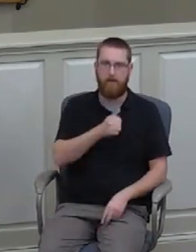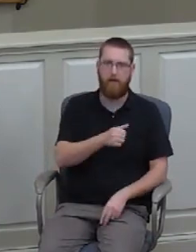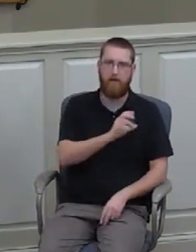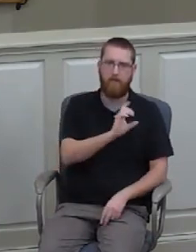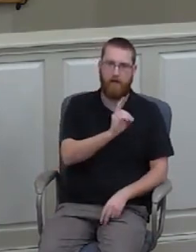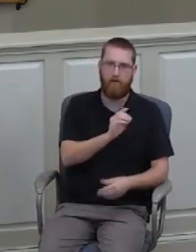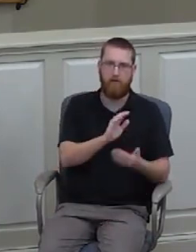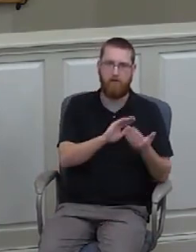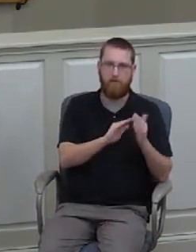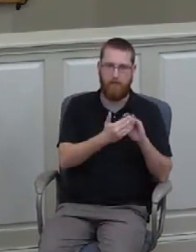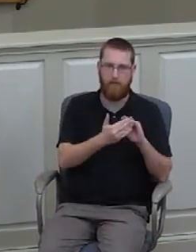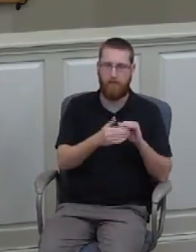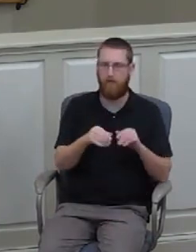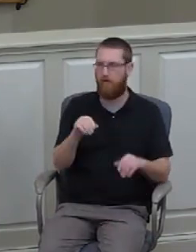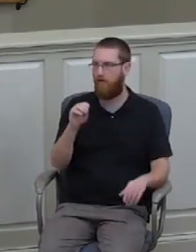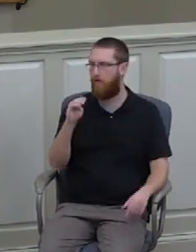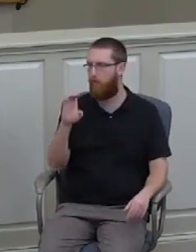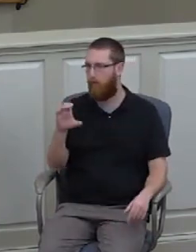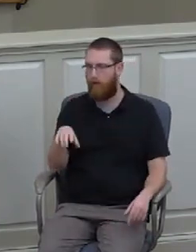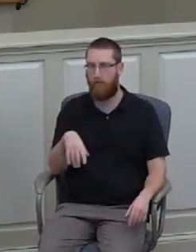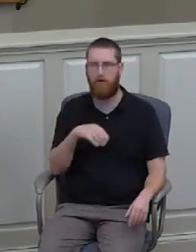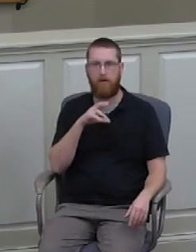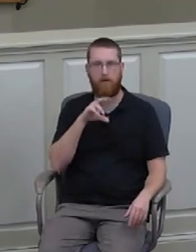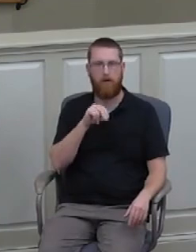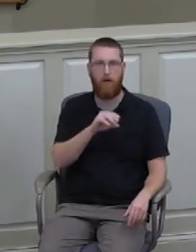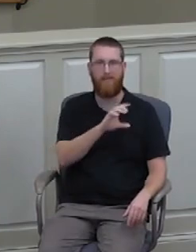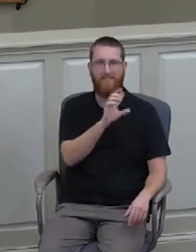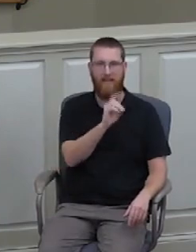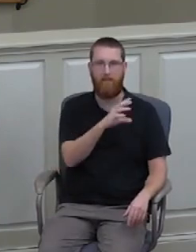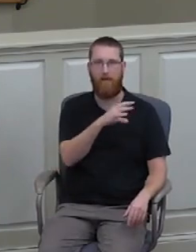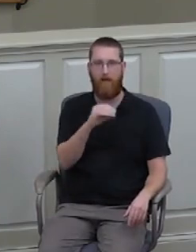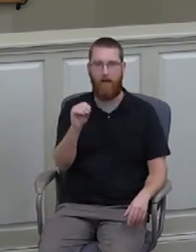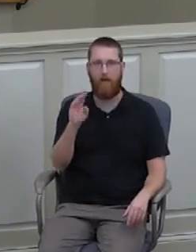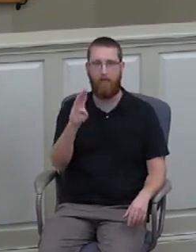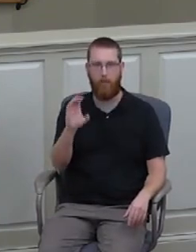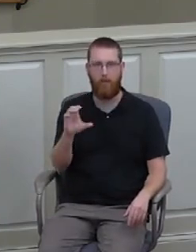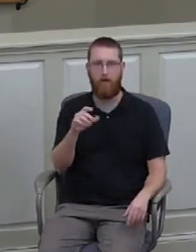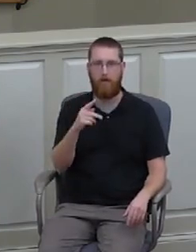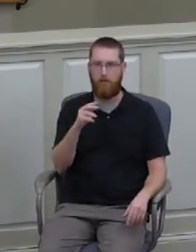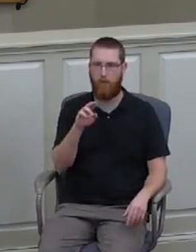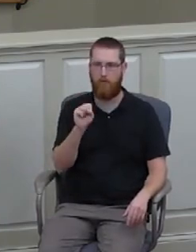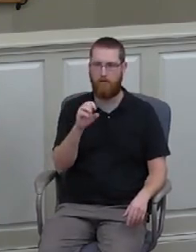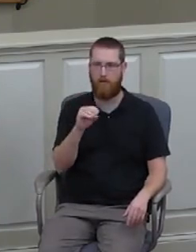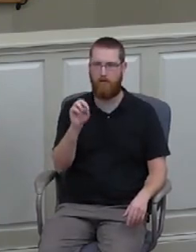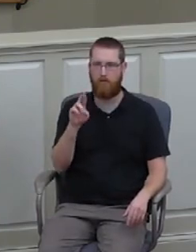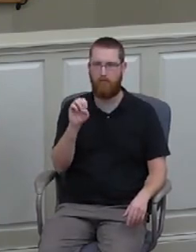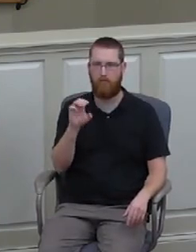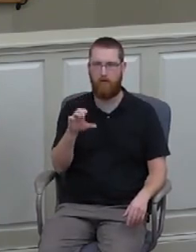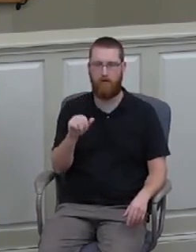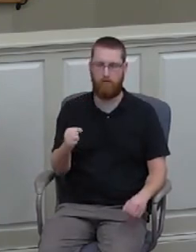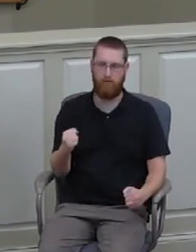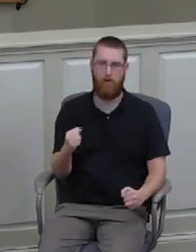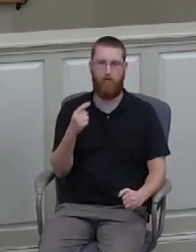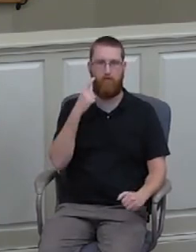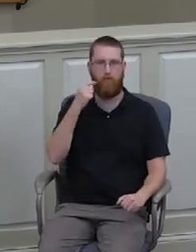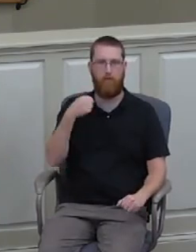City Parks and Rec. It's Danville Boyle County Parks and Rec, and that's very strong for me.